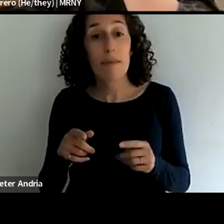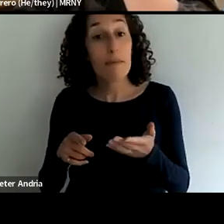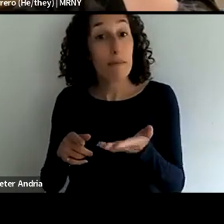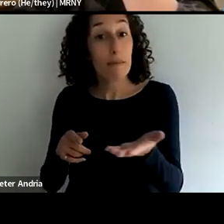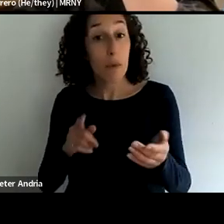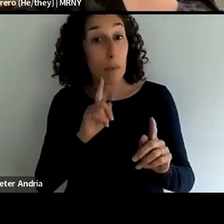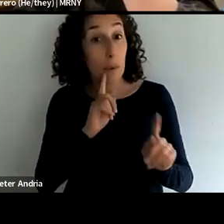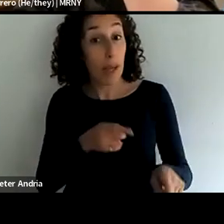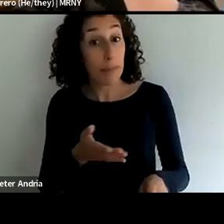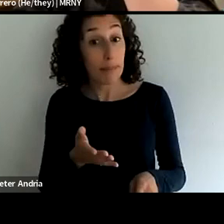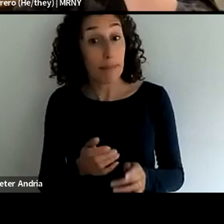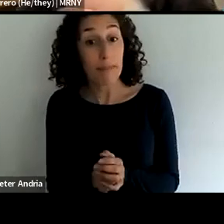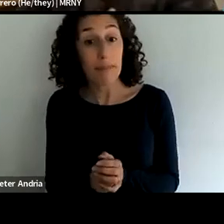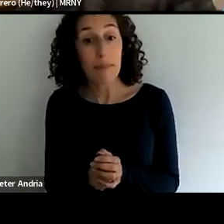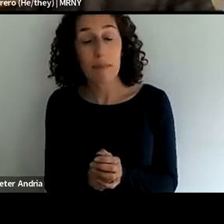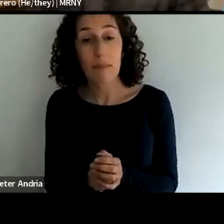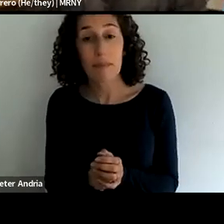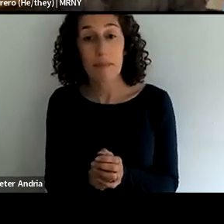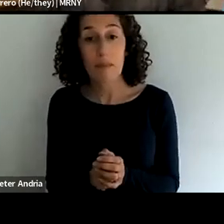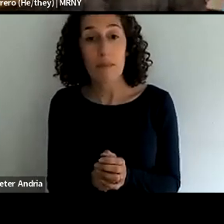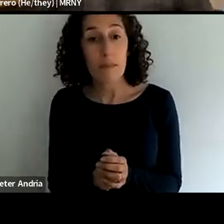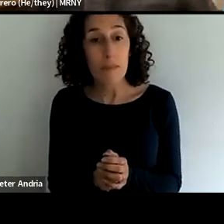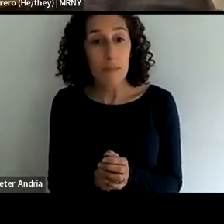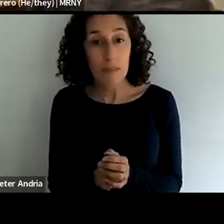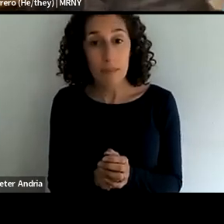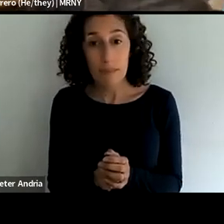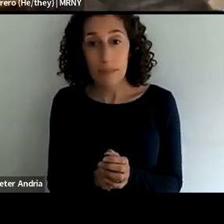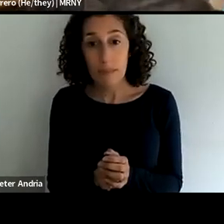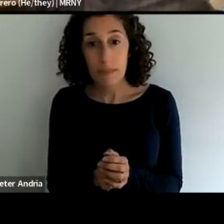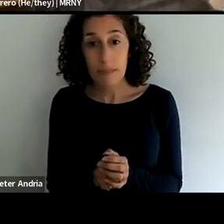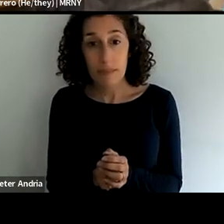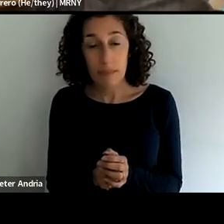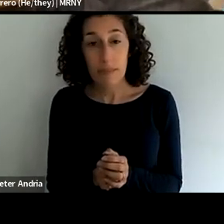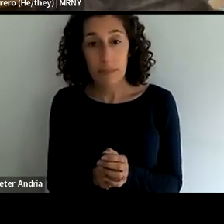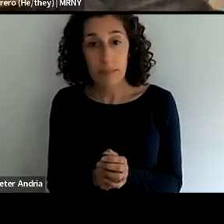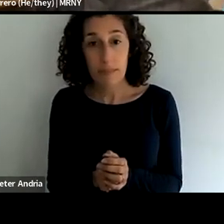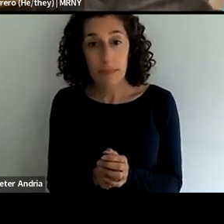Yeah, I mean, I think Mateo and I definitely do.